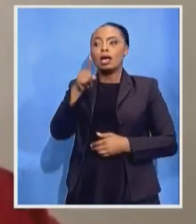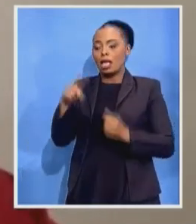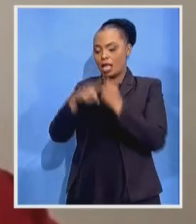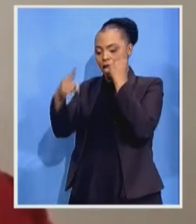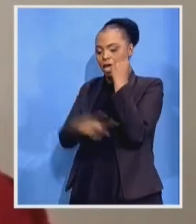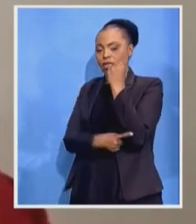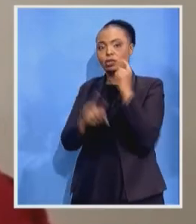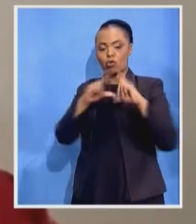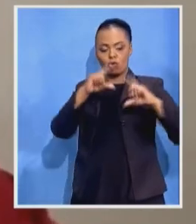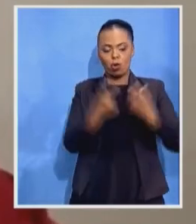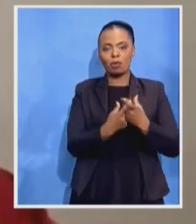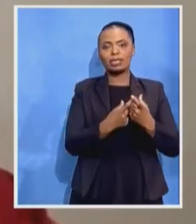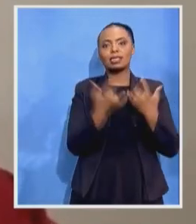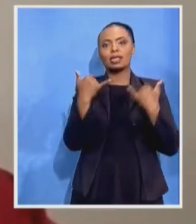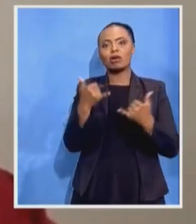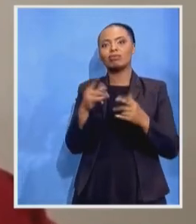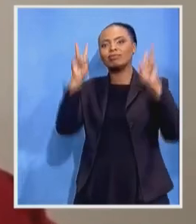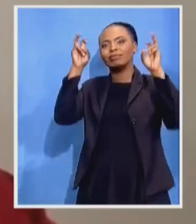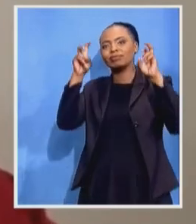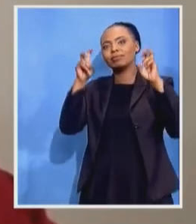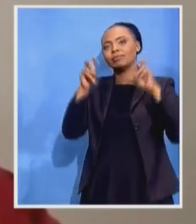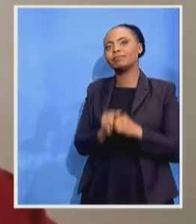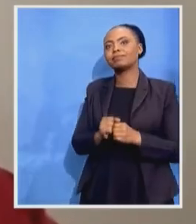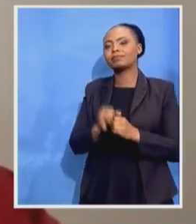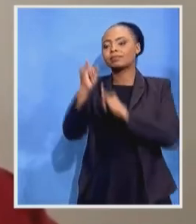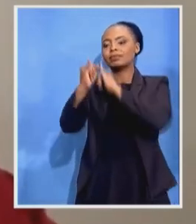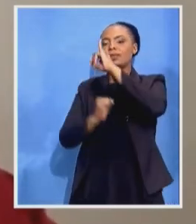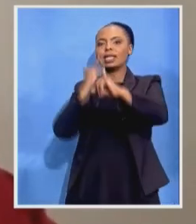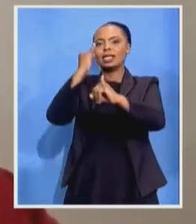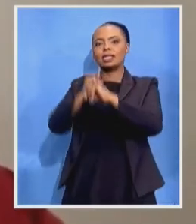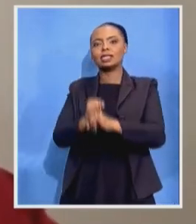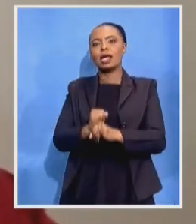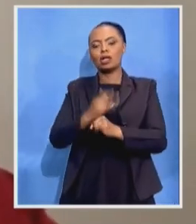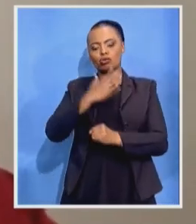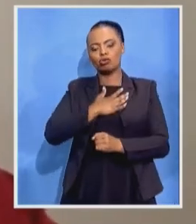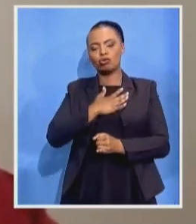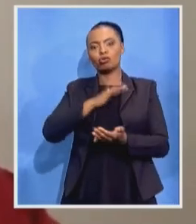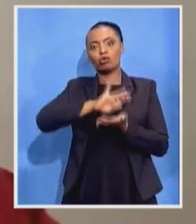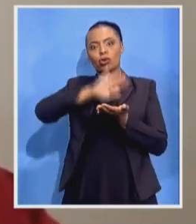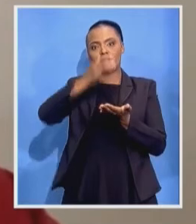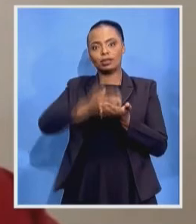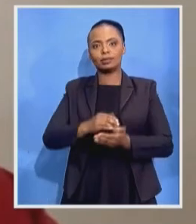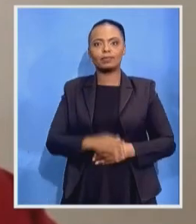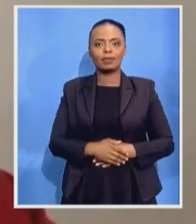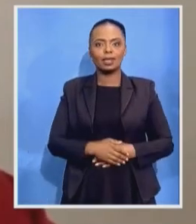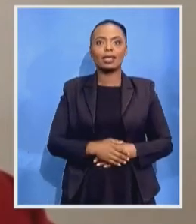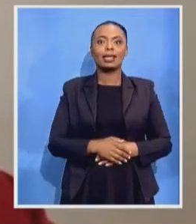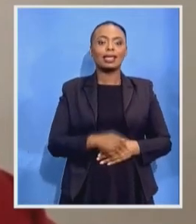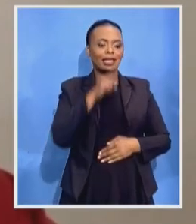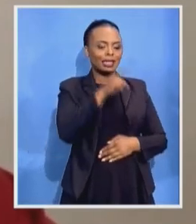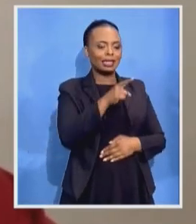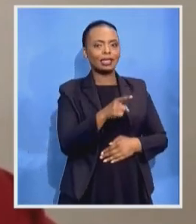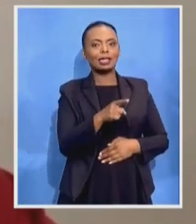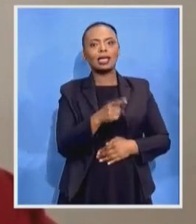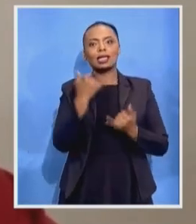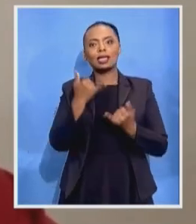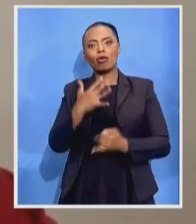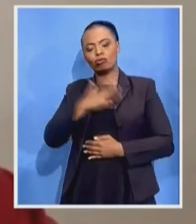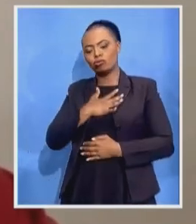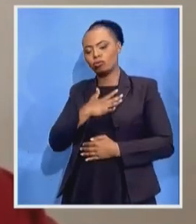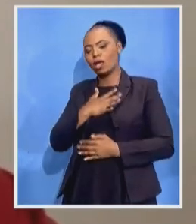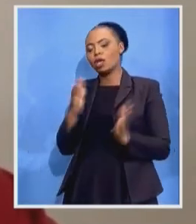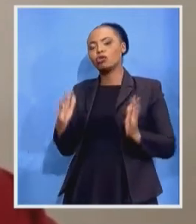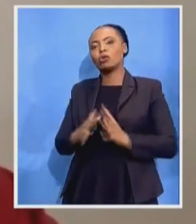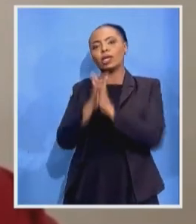solidarity. Central Committee expressed its ongoing solidarity with the people of Swaziland who are struggling for